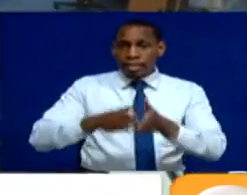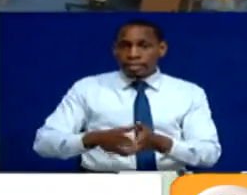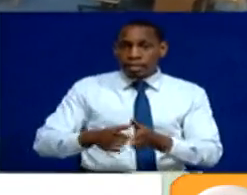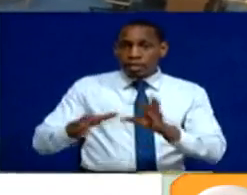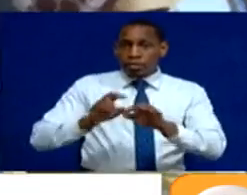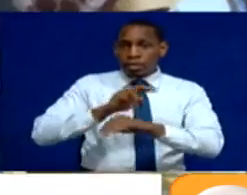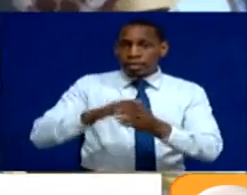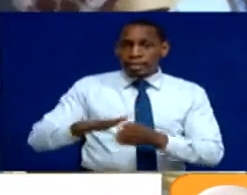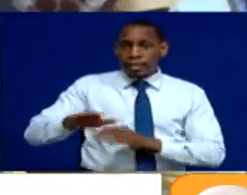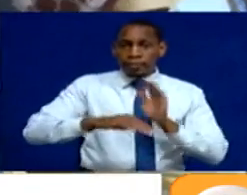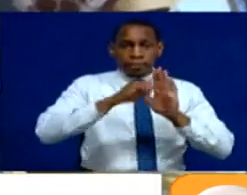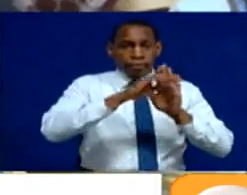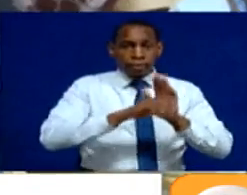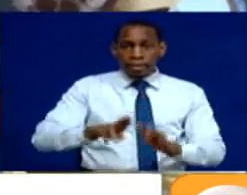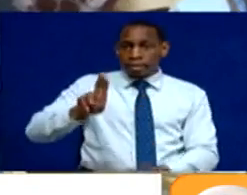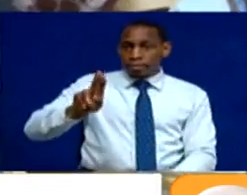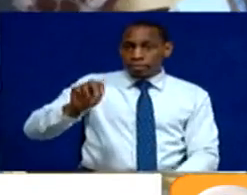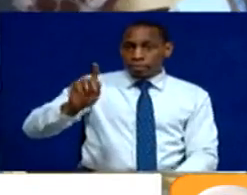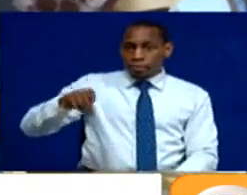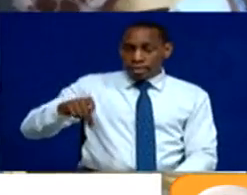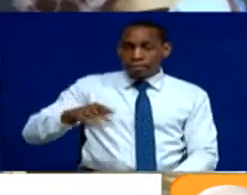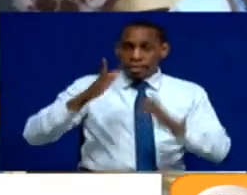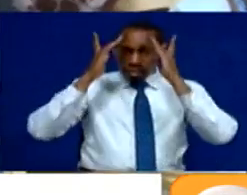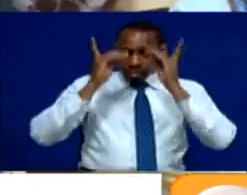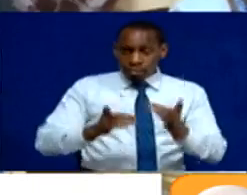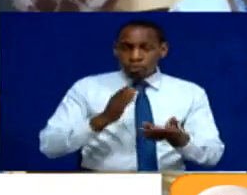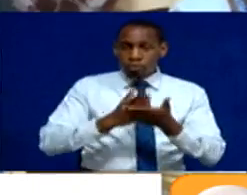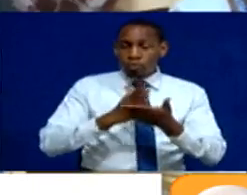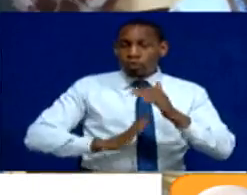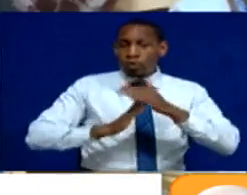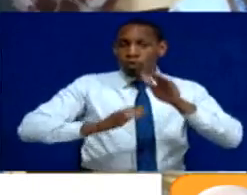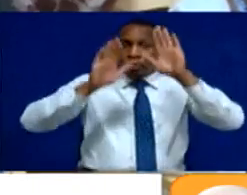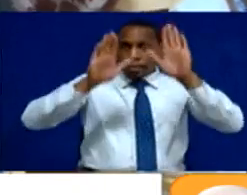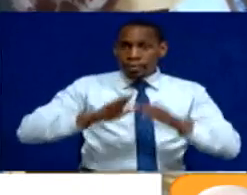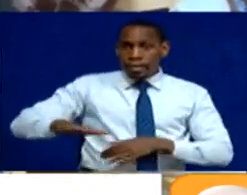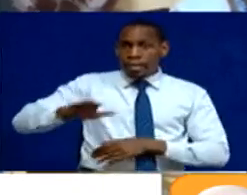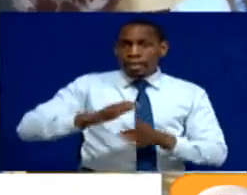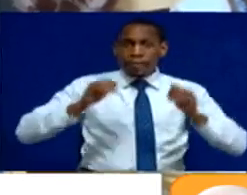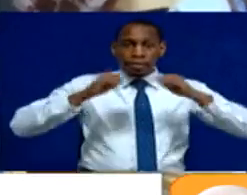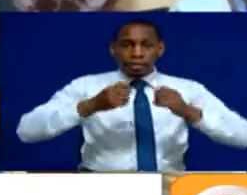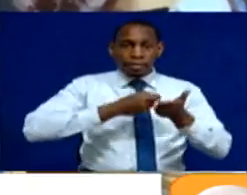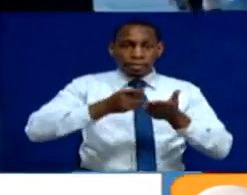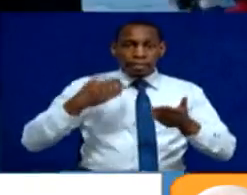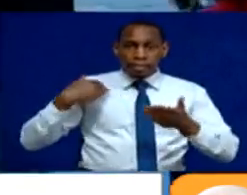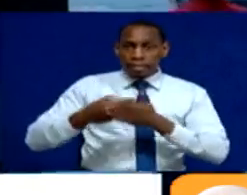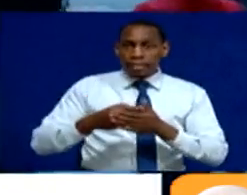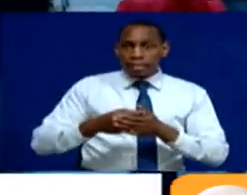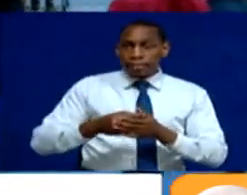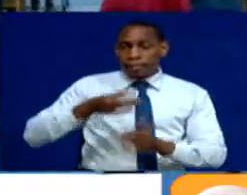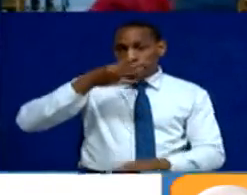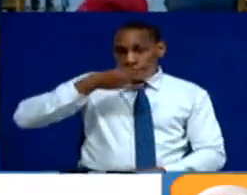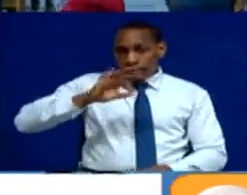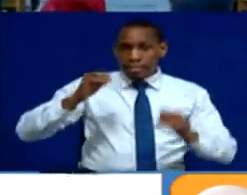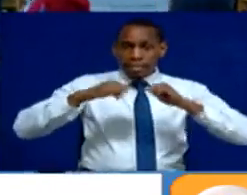Nations Environment Program, UNEP, the resolution is the most important environmental deal since the Paris